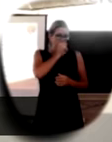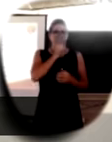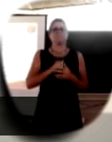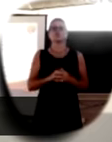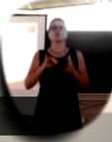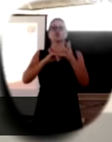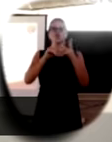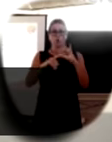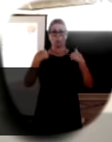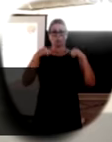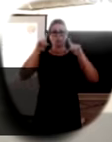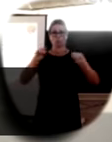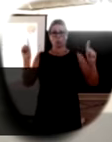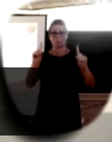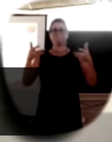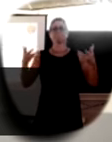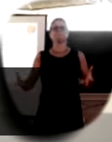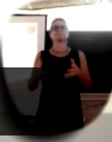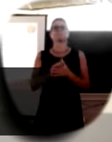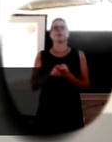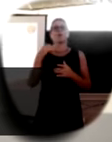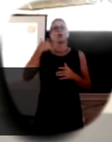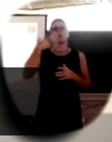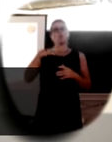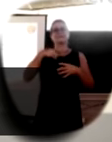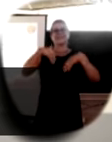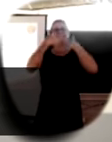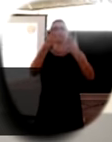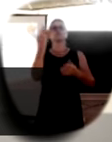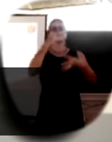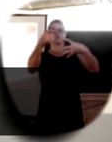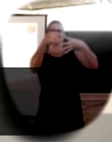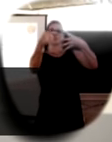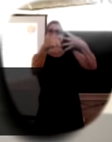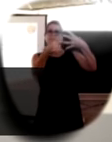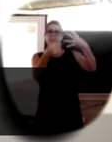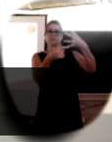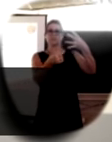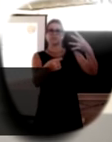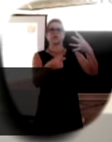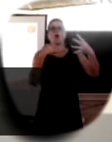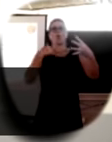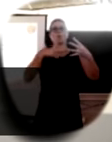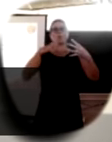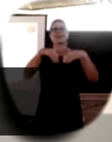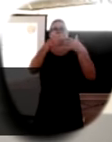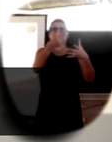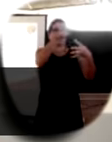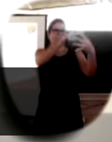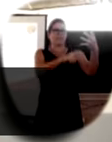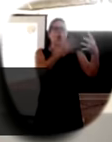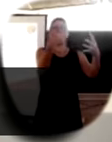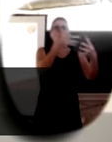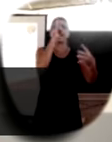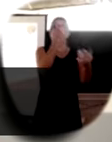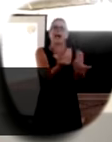So what did we do? As I said, we aimed to develop choices for the schools, and we want to be a key strategic resource. So we